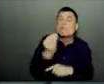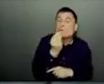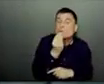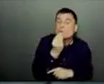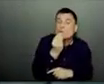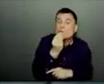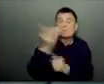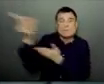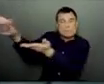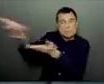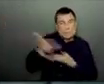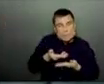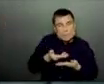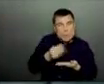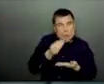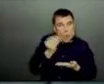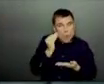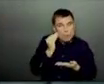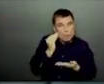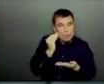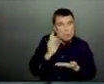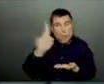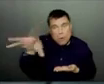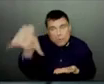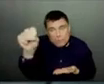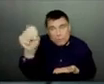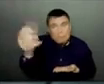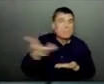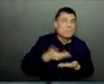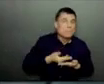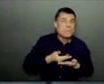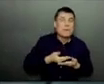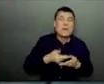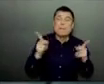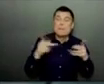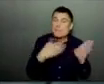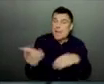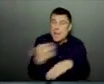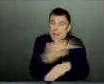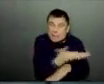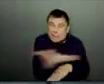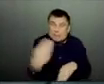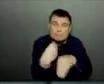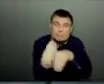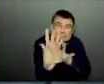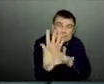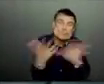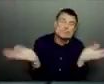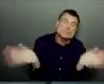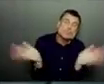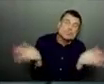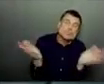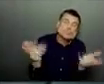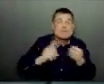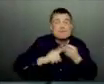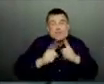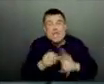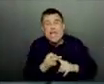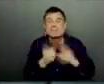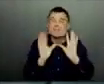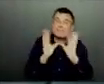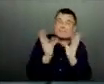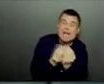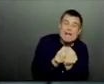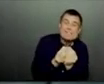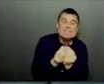with friends from around the world through a virtual party. Whatever your plans may be this evening, please remember how important it